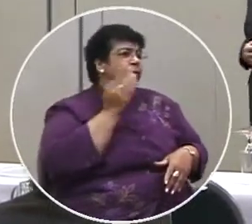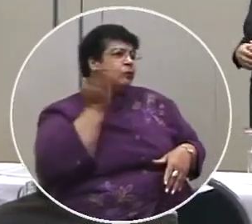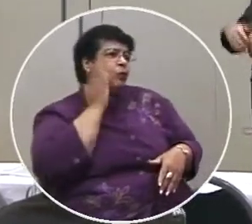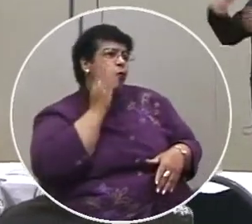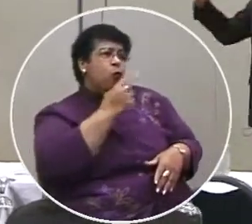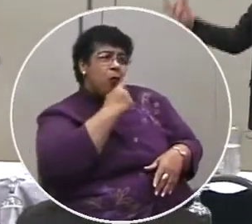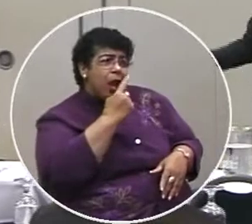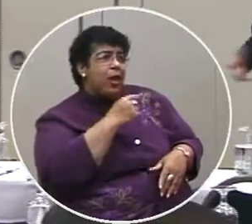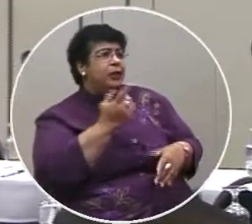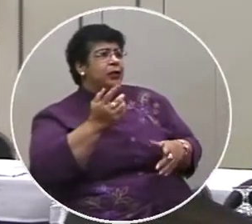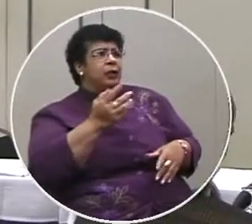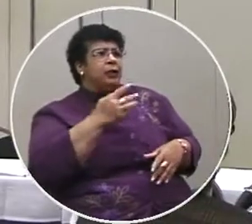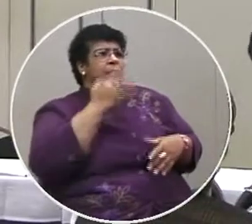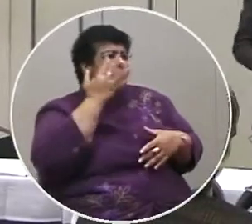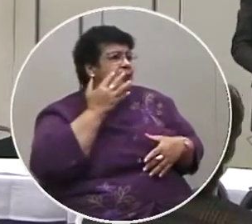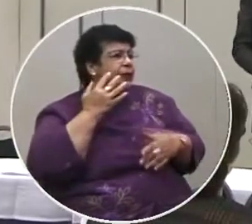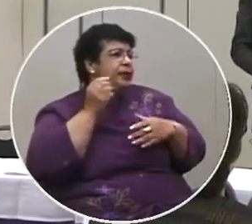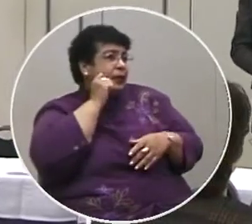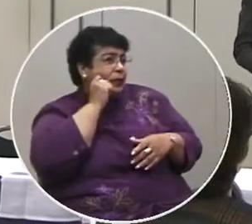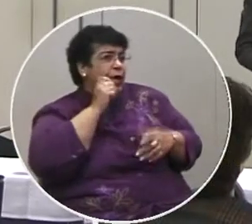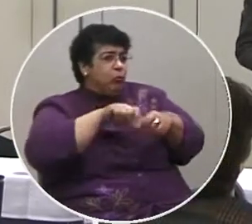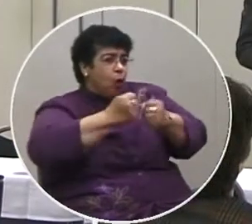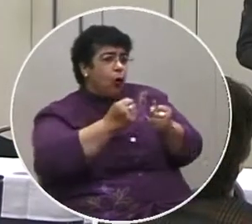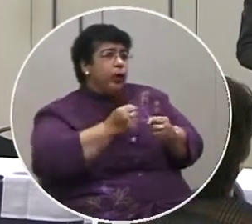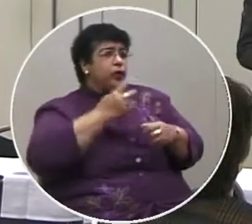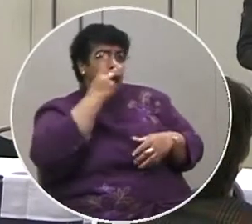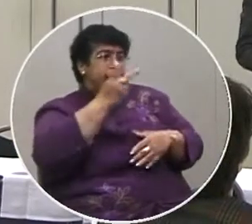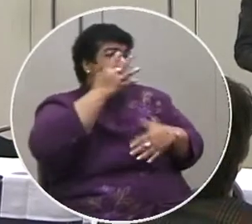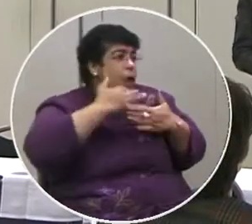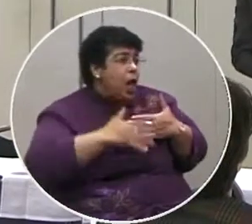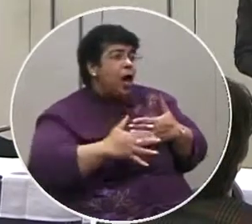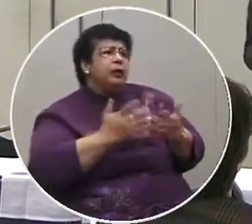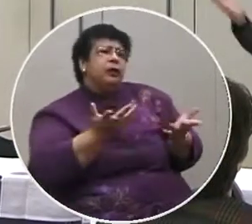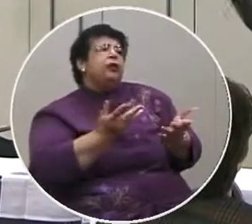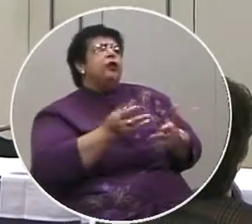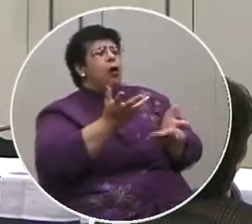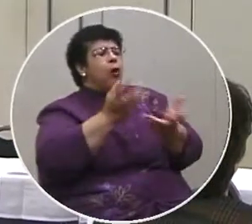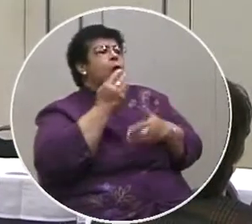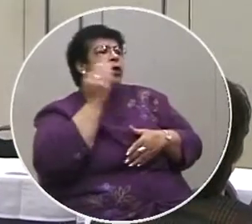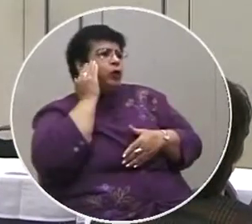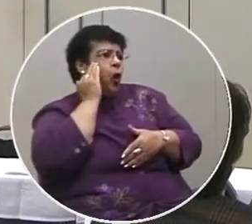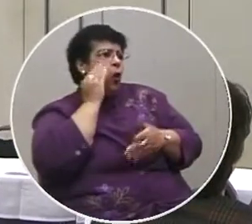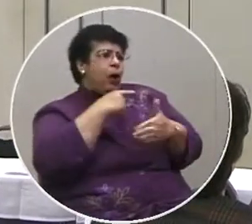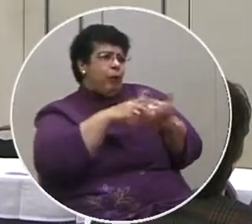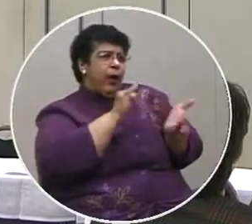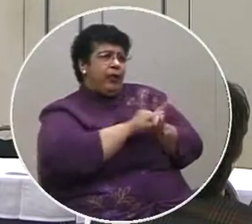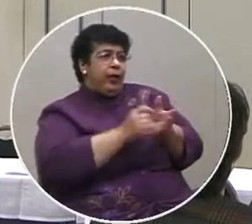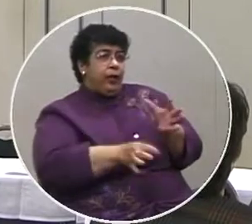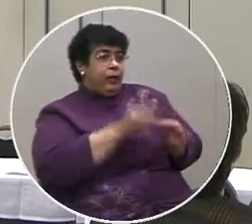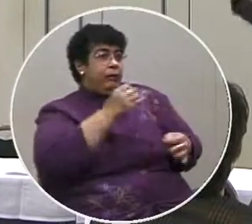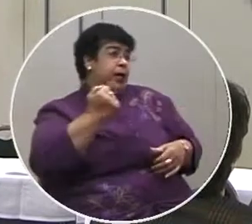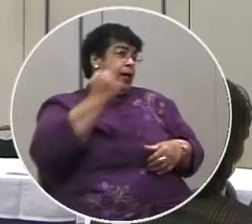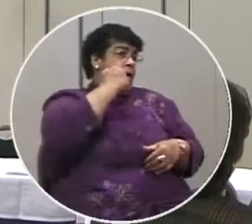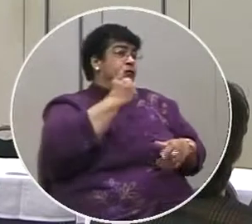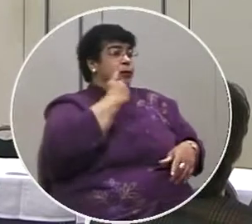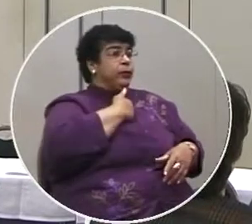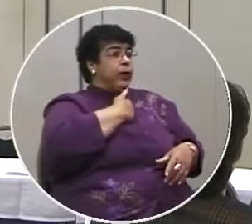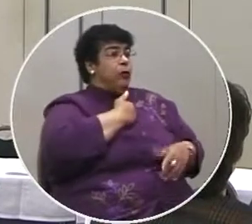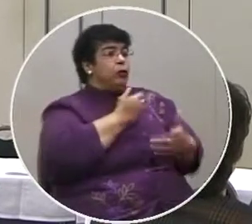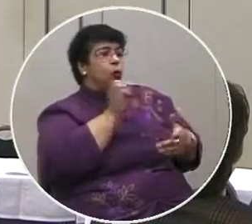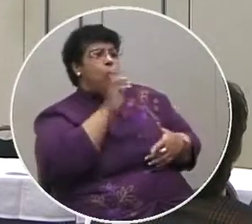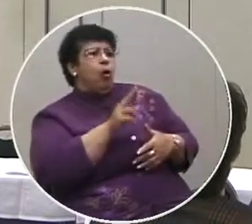We're talking, and it could be the same with self-injurious behavior. The student, hits themselves. Is it this? Is